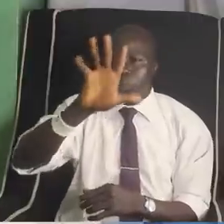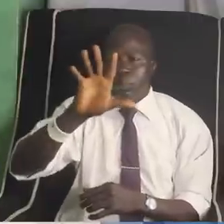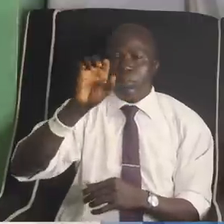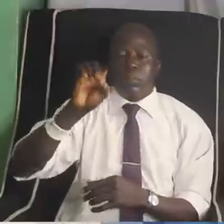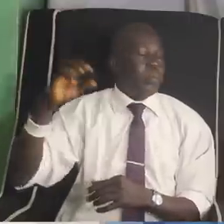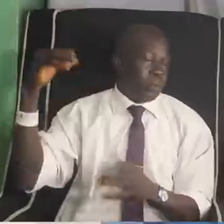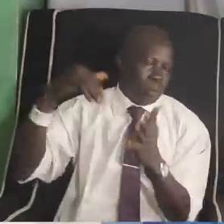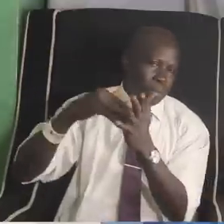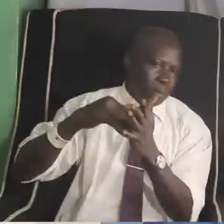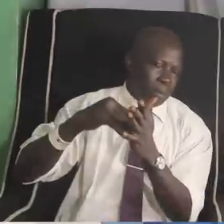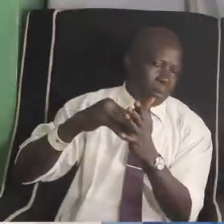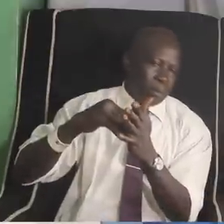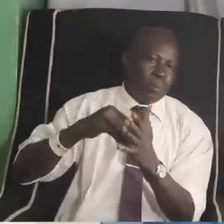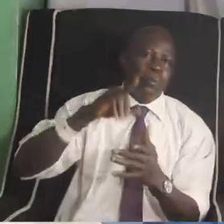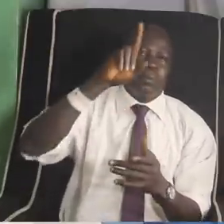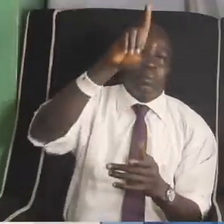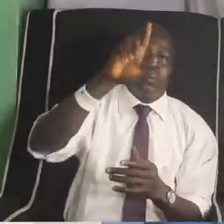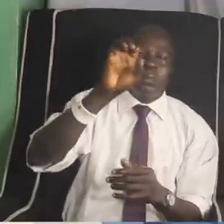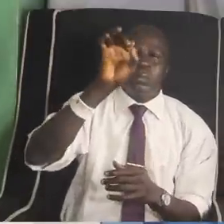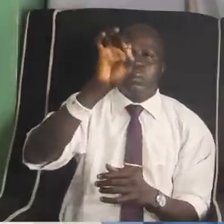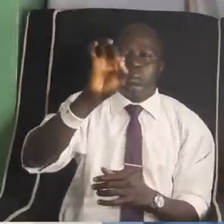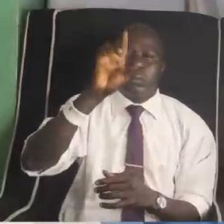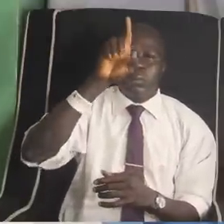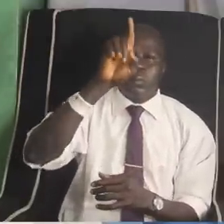101 52 98 950 What let us see. Yes, again.